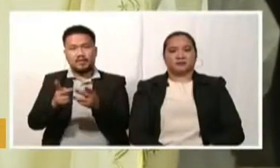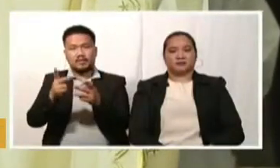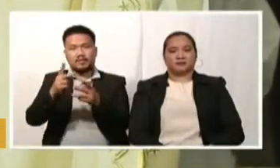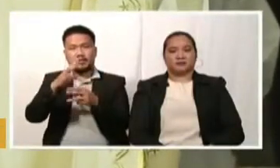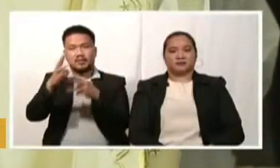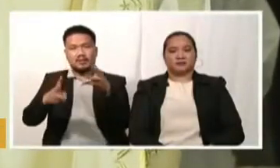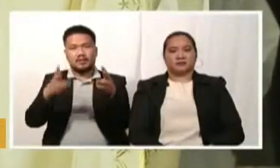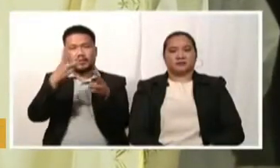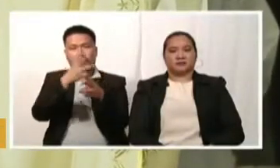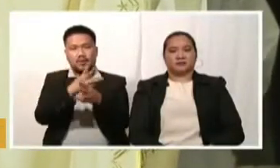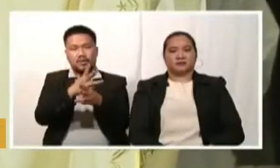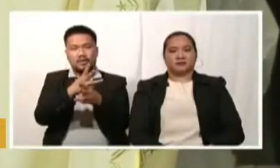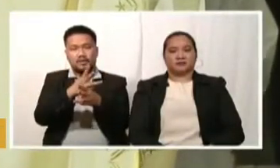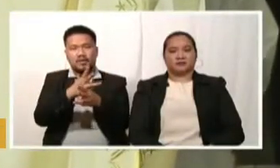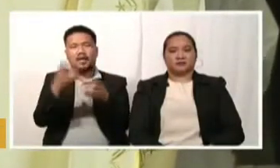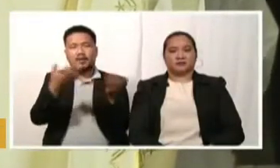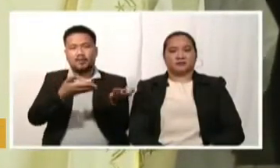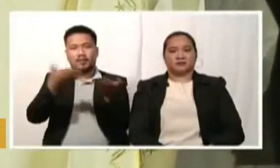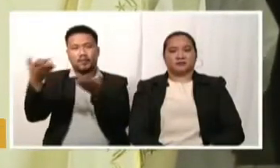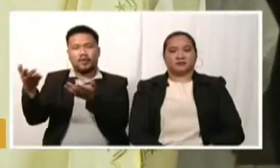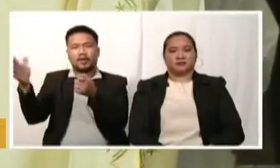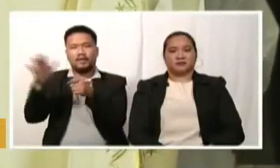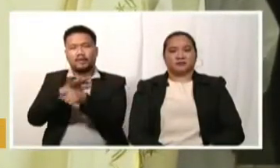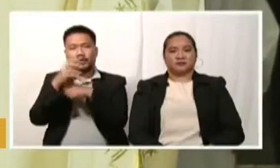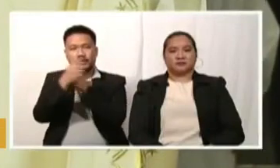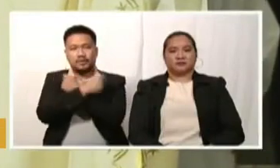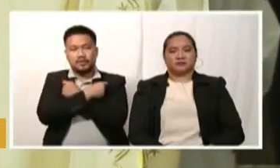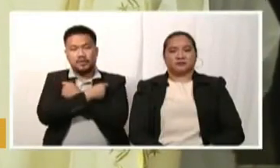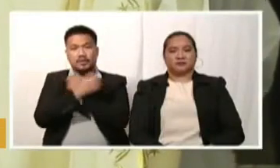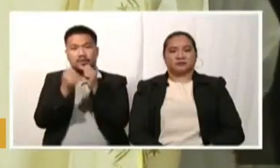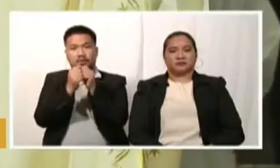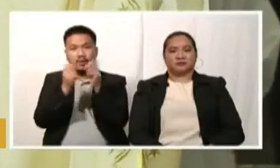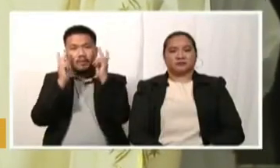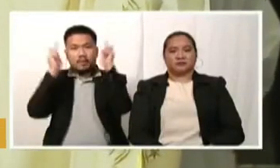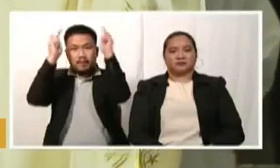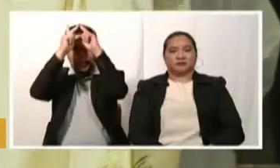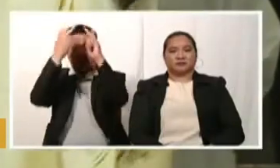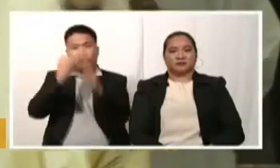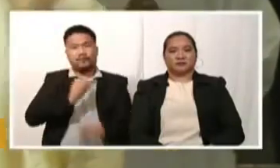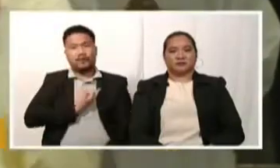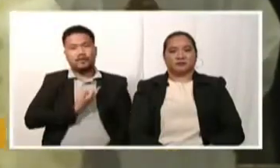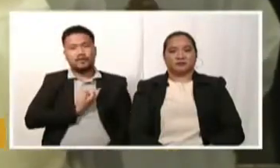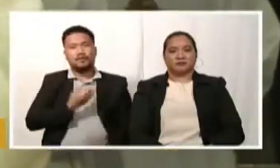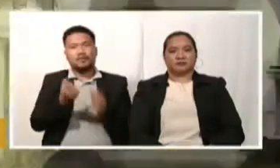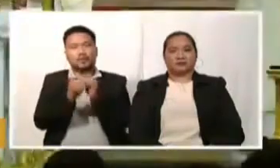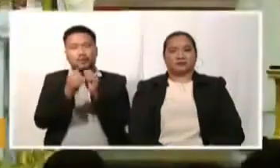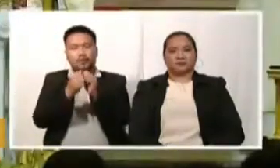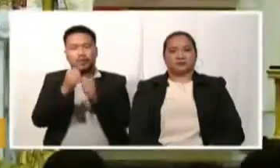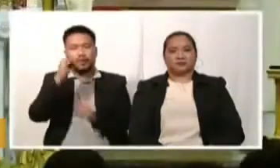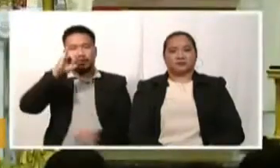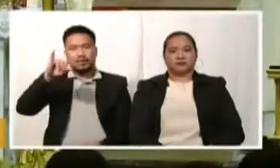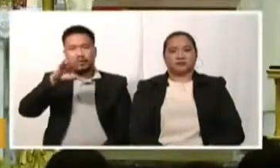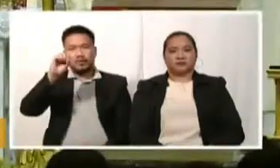of charity, together with Francis our Pope and Jose our Bishop and all the clergy.